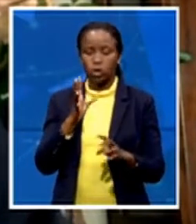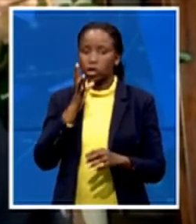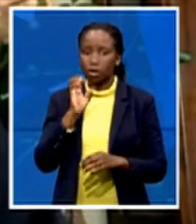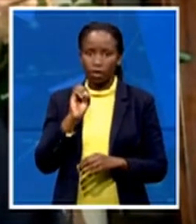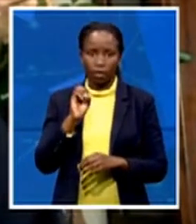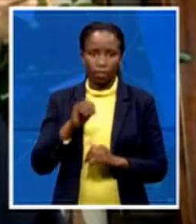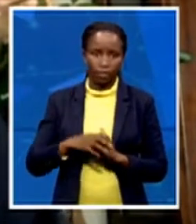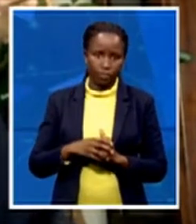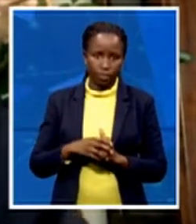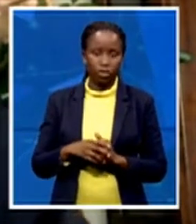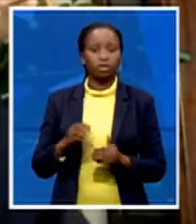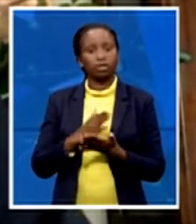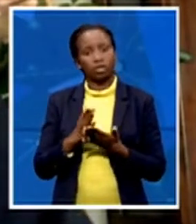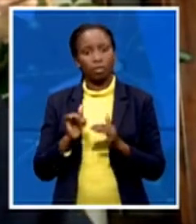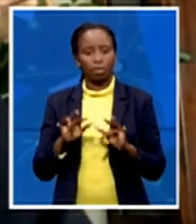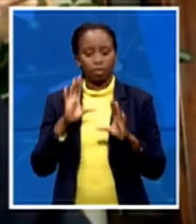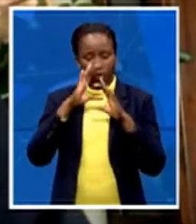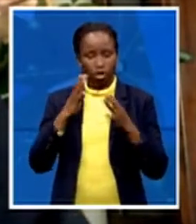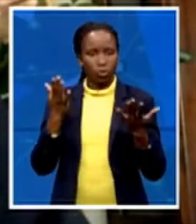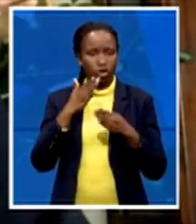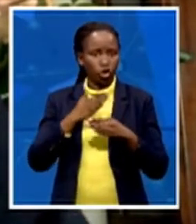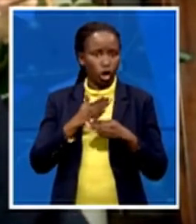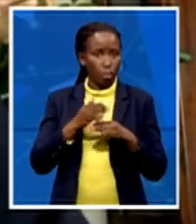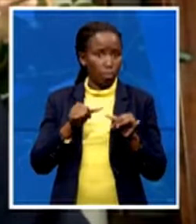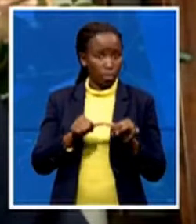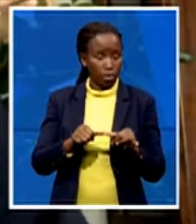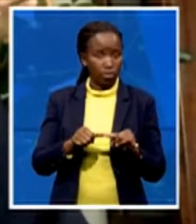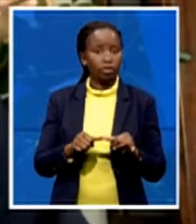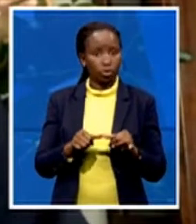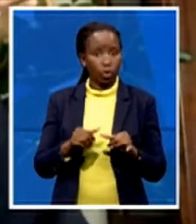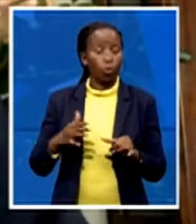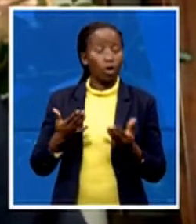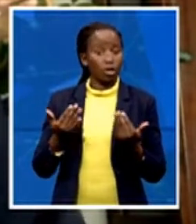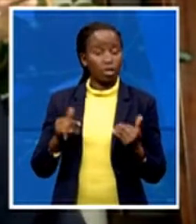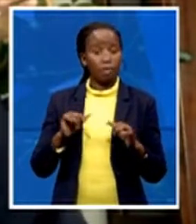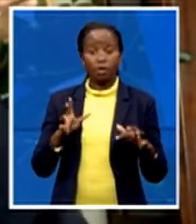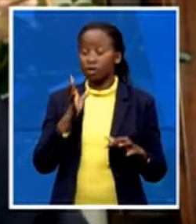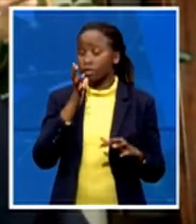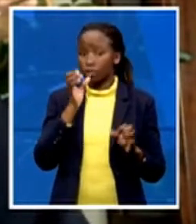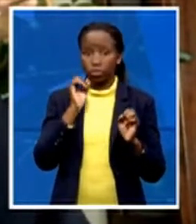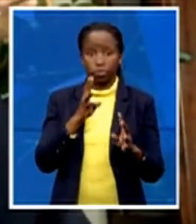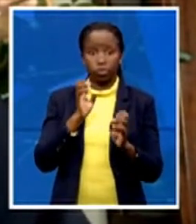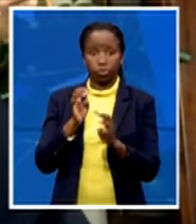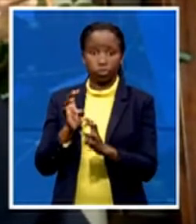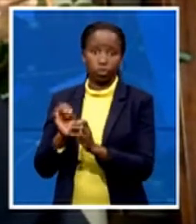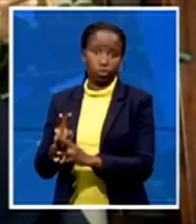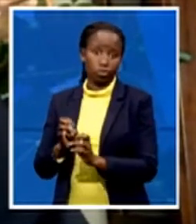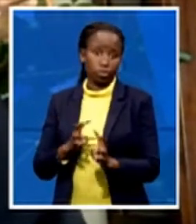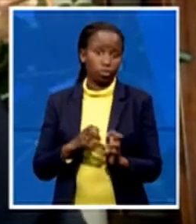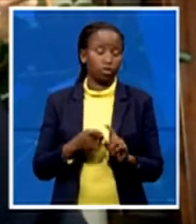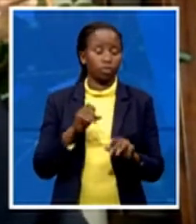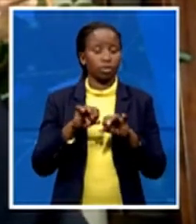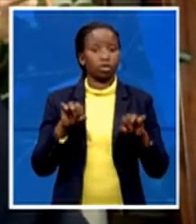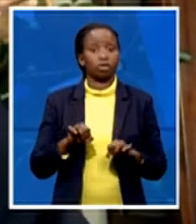have a bigger volume of vaccines rolling through the system every single week. So that's what we will be